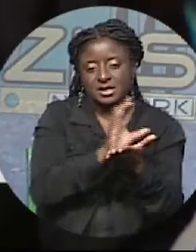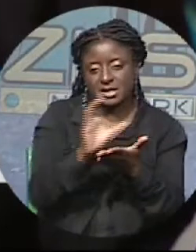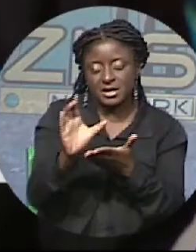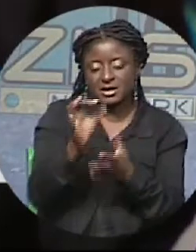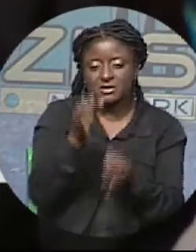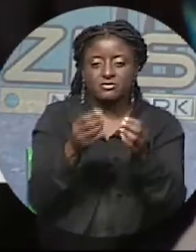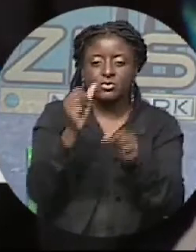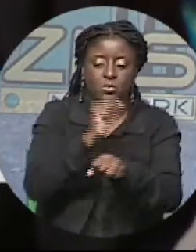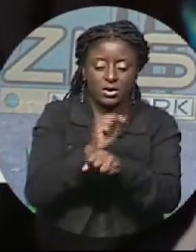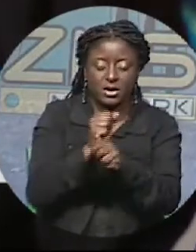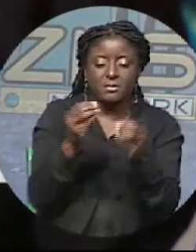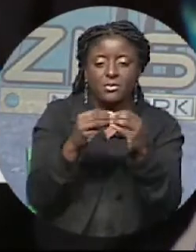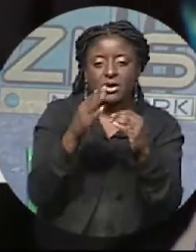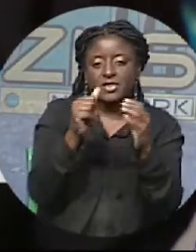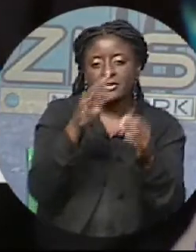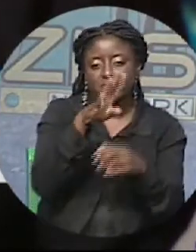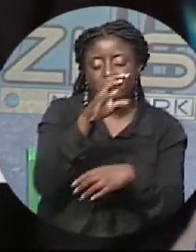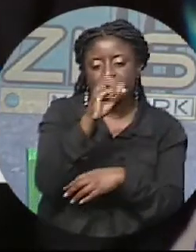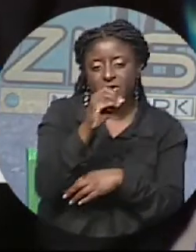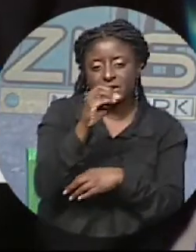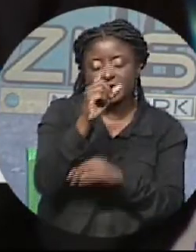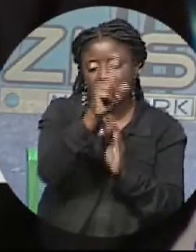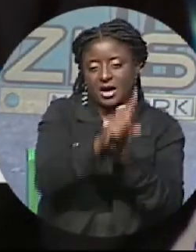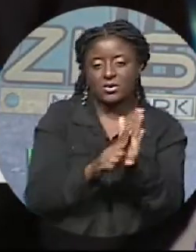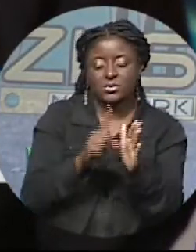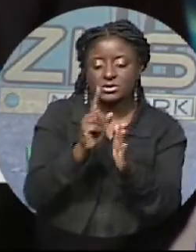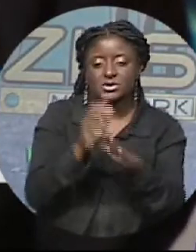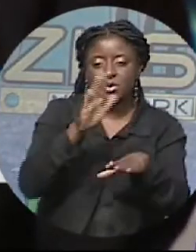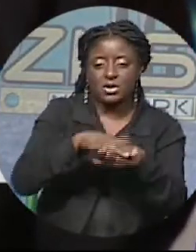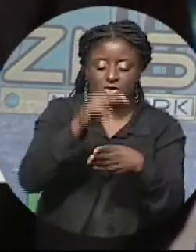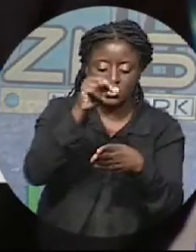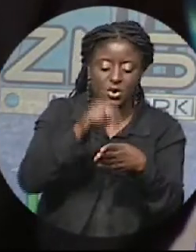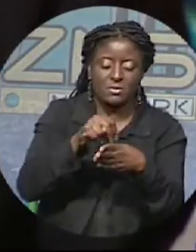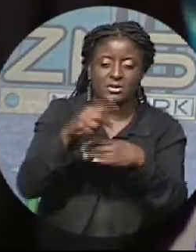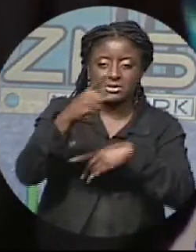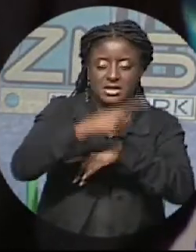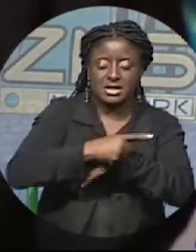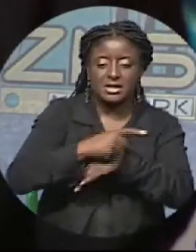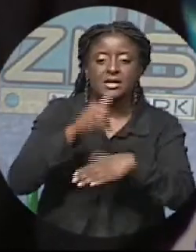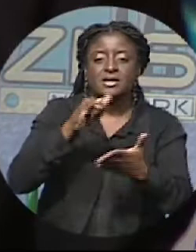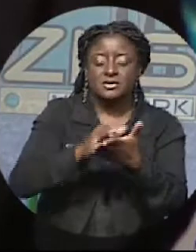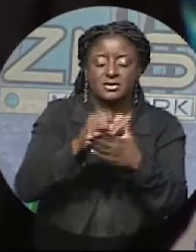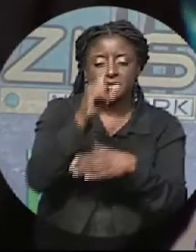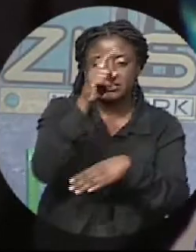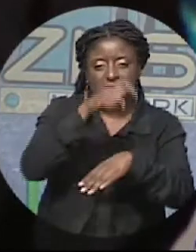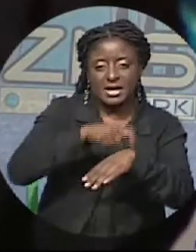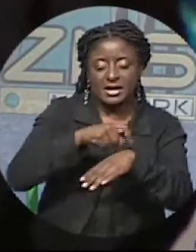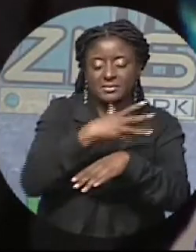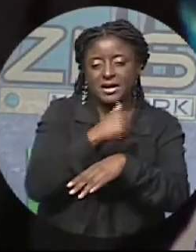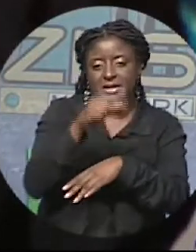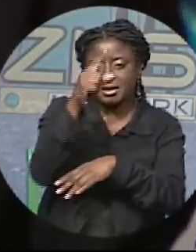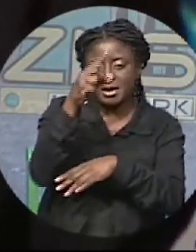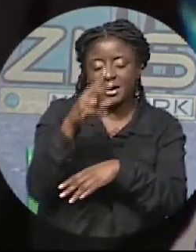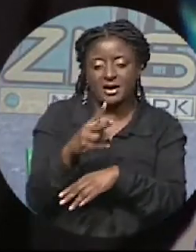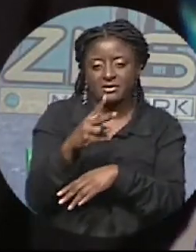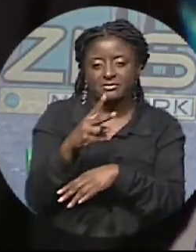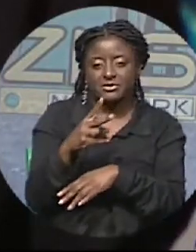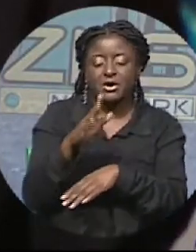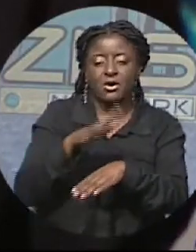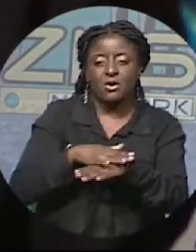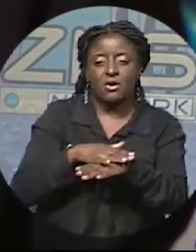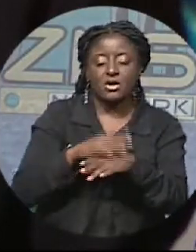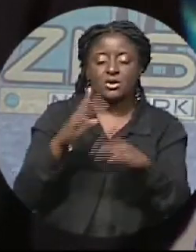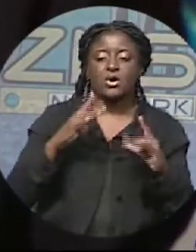40 hours on a normal day is time and a half, and on public holidays is double